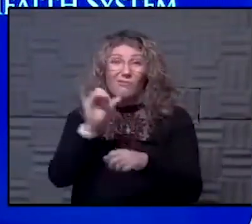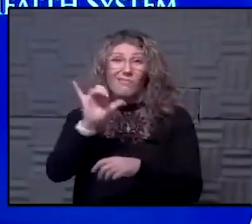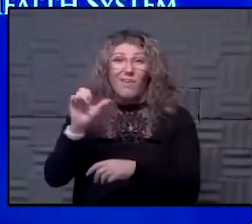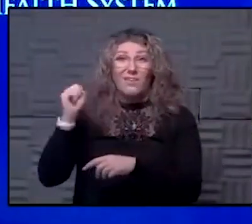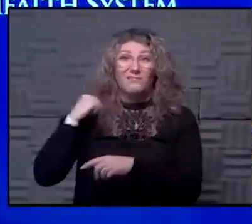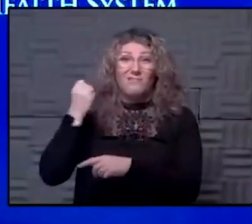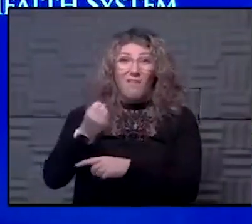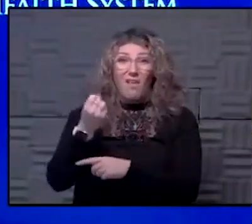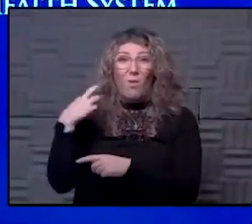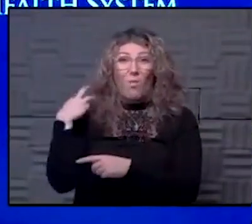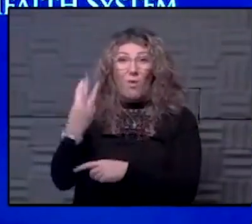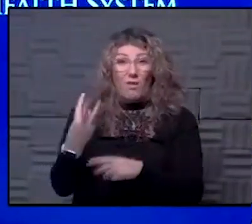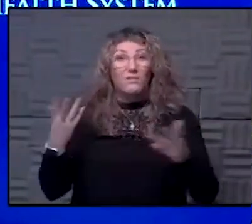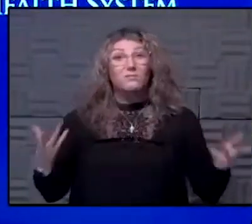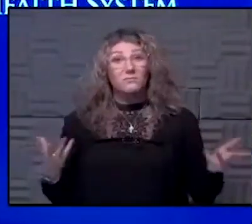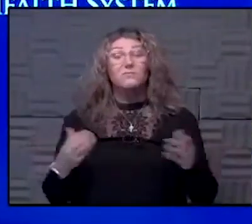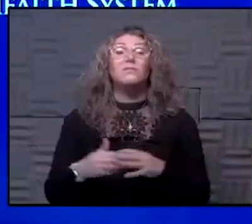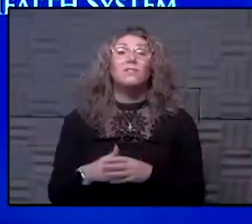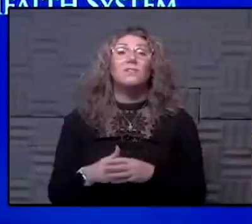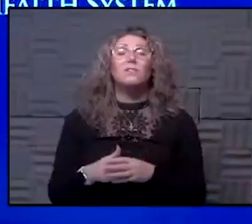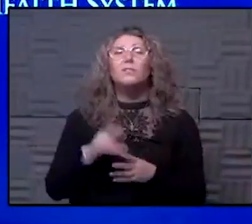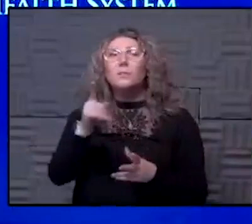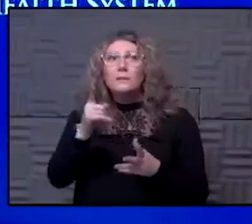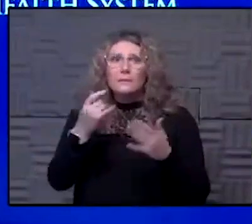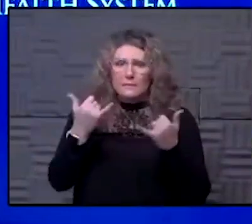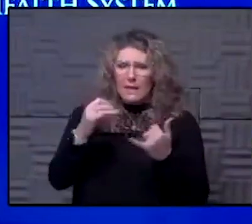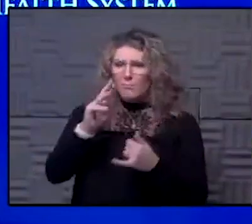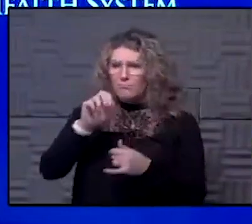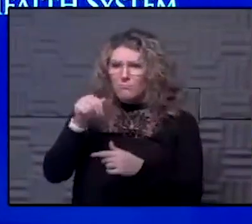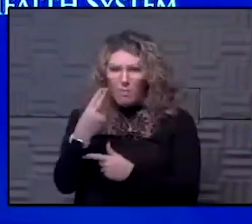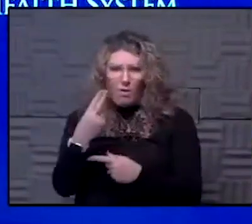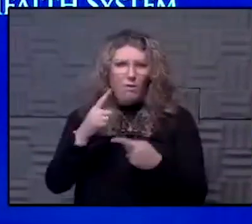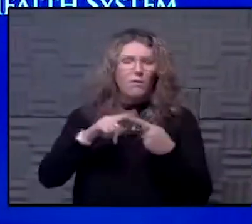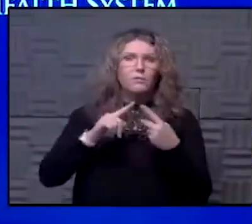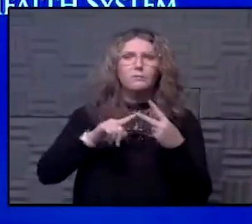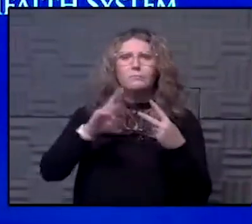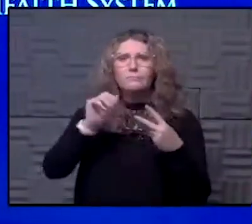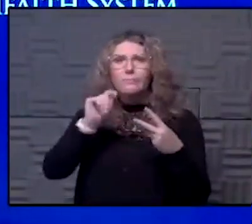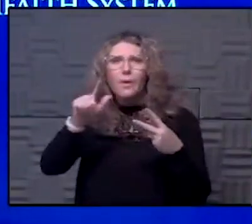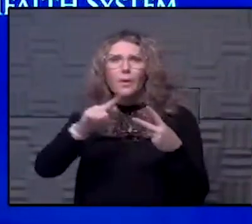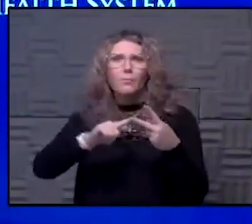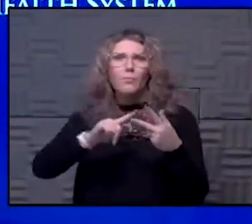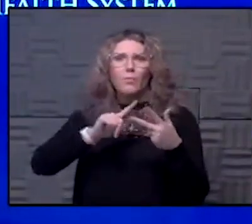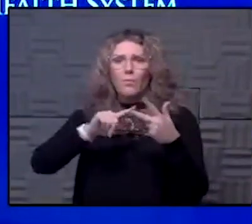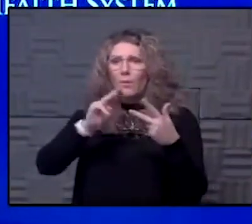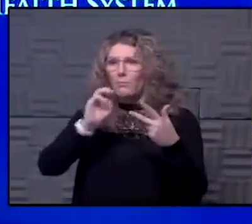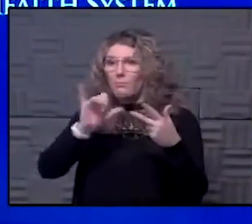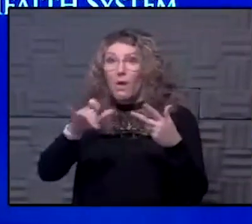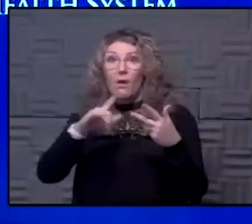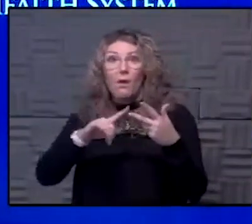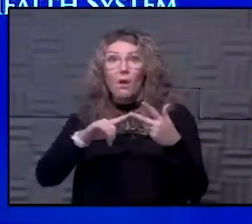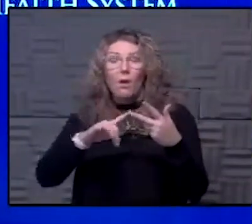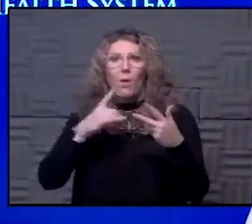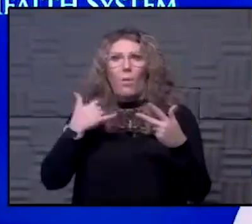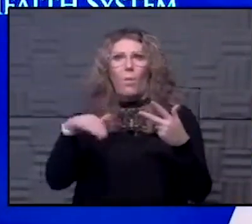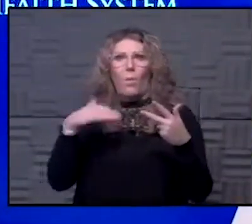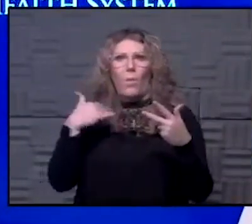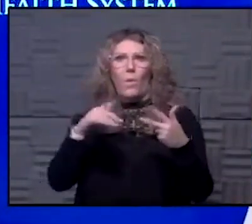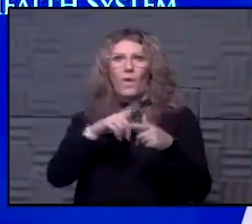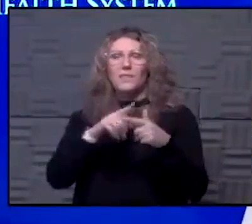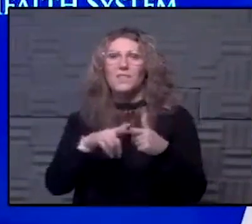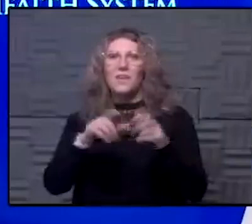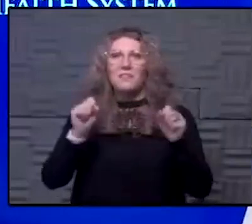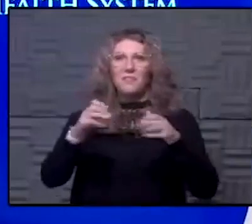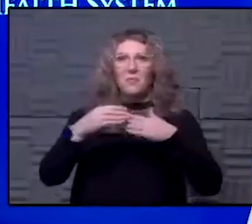think about what that means. You're into March, you got March, April, May. then you start thinking, I can really back off. So you've been at it